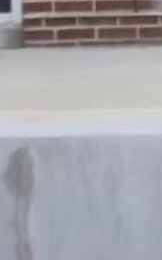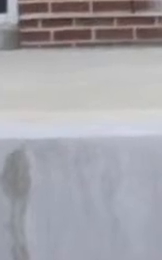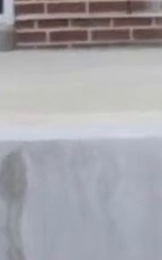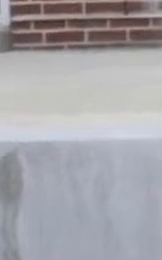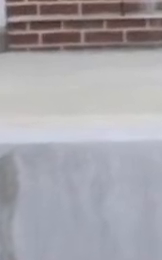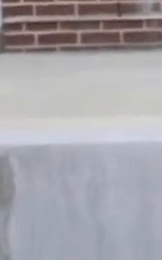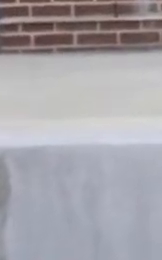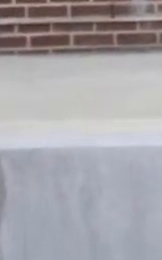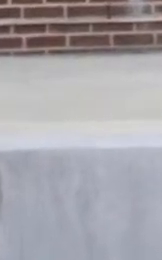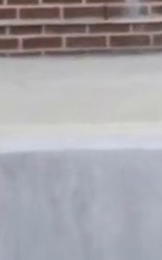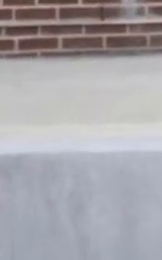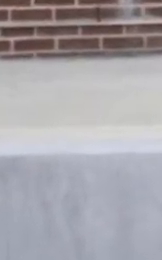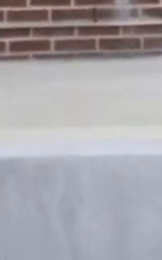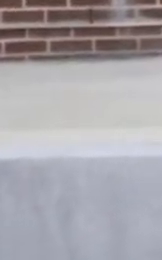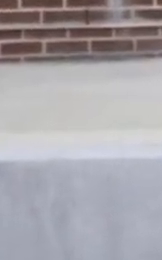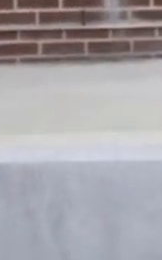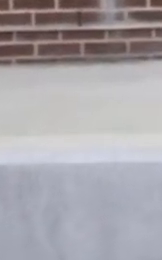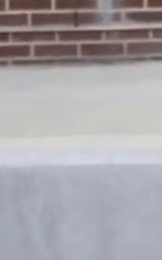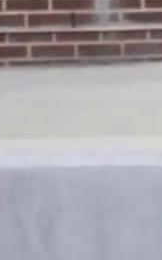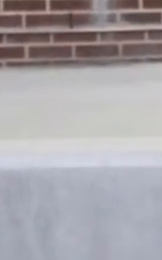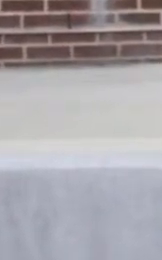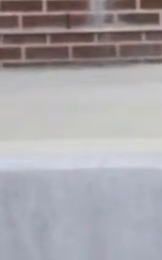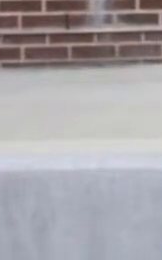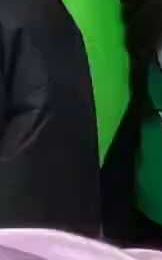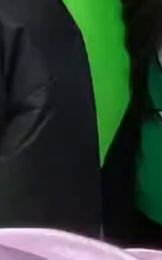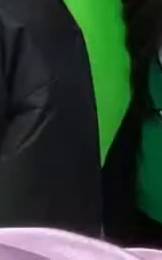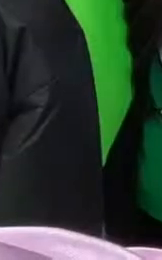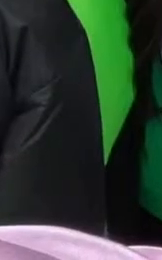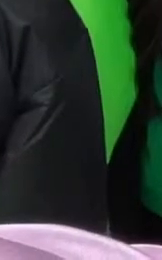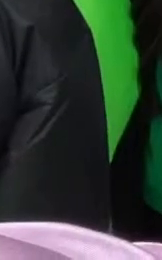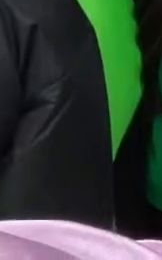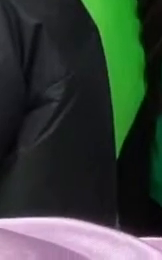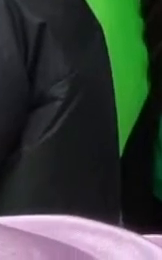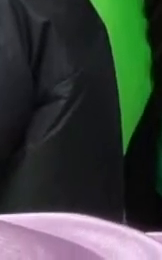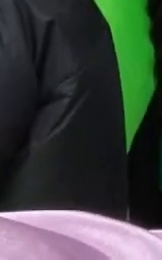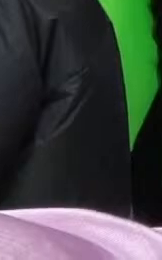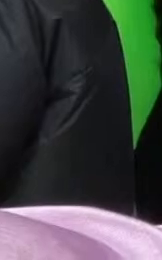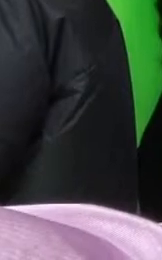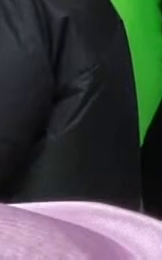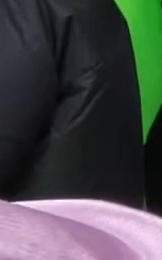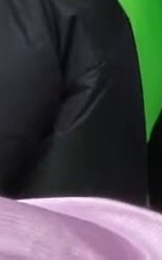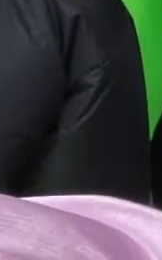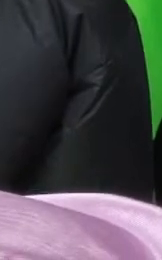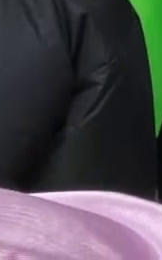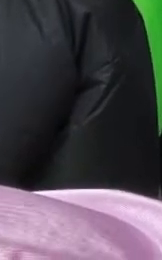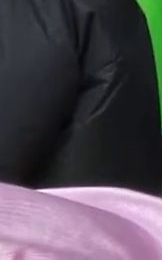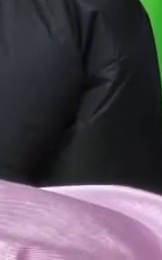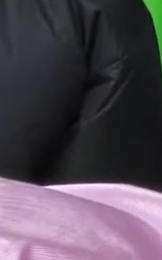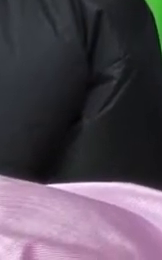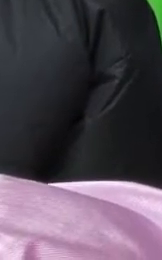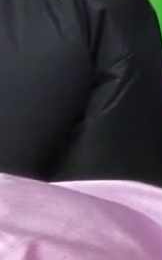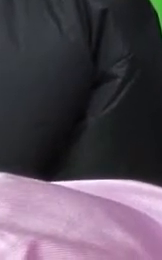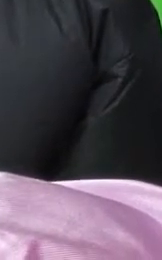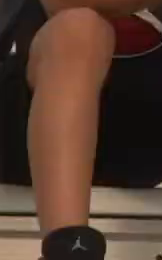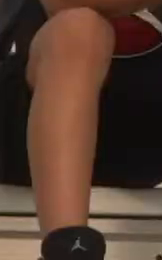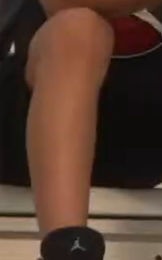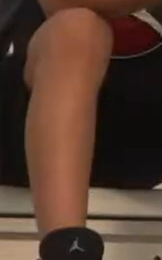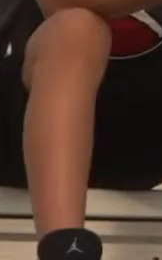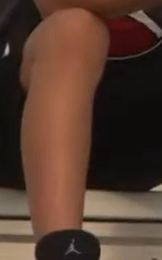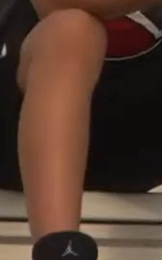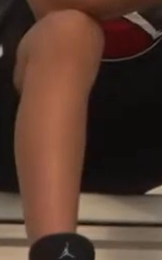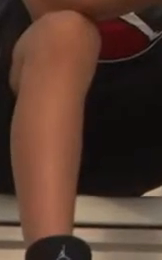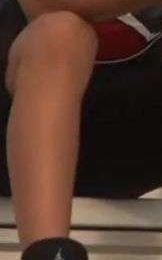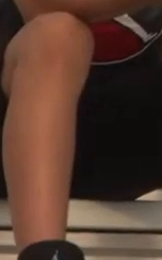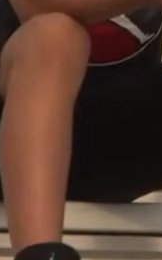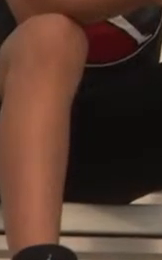people with disabilities who are having trouble finding seating. If you are sitting in the disability area and do not need that chair, which is the blue chairs, could you